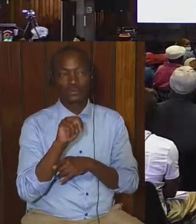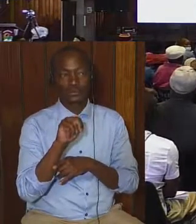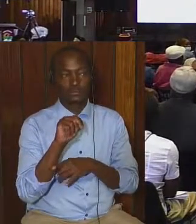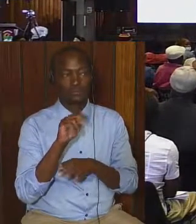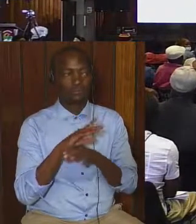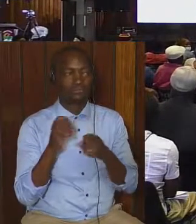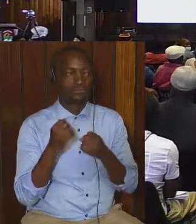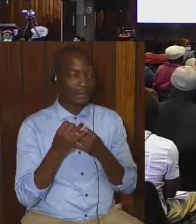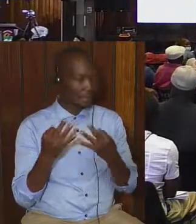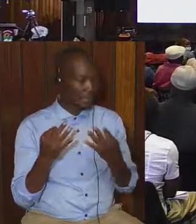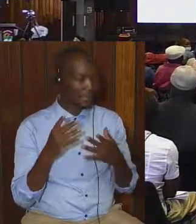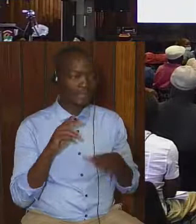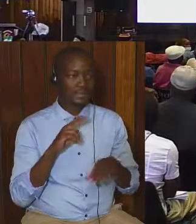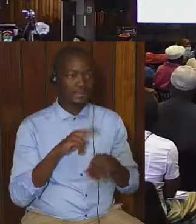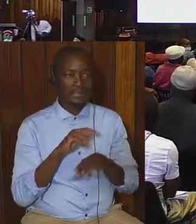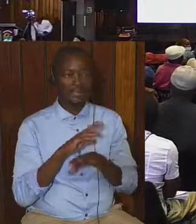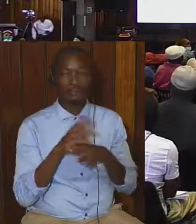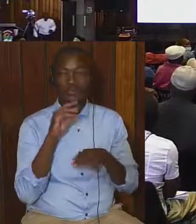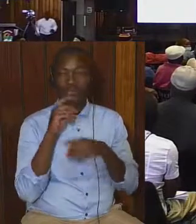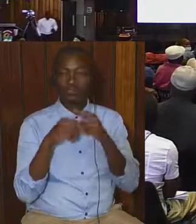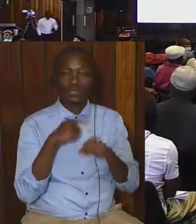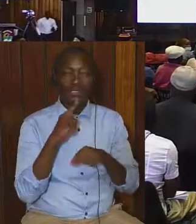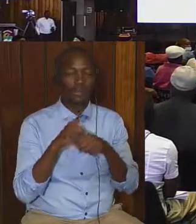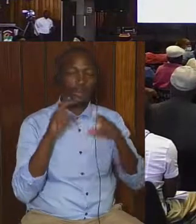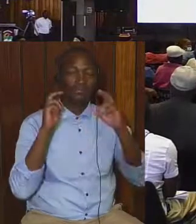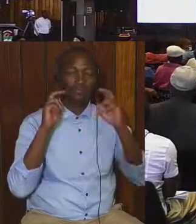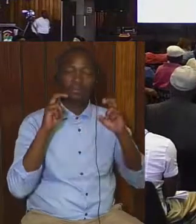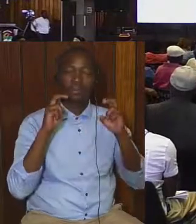Kwaningi sikhuluma ngendaba yamabhasi.